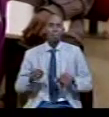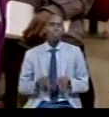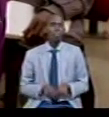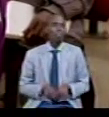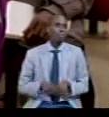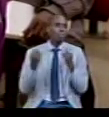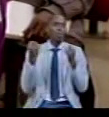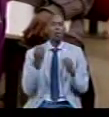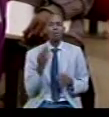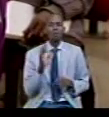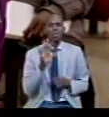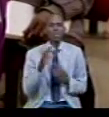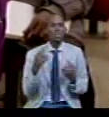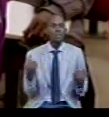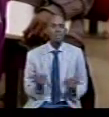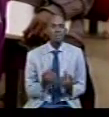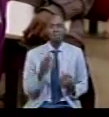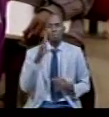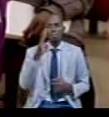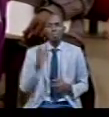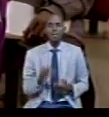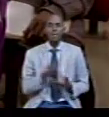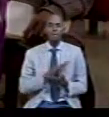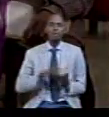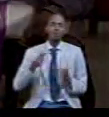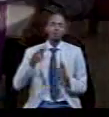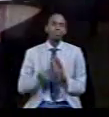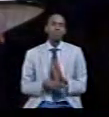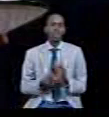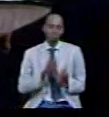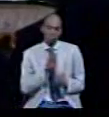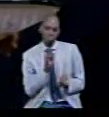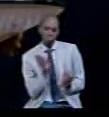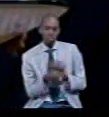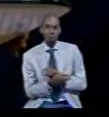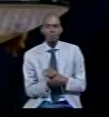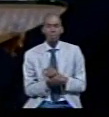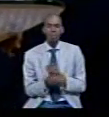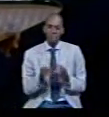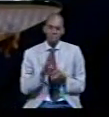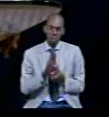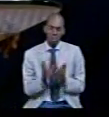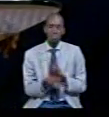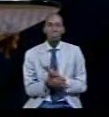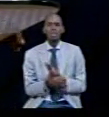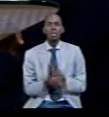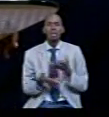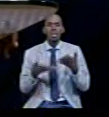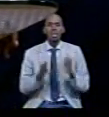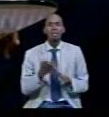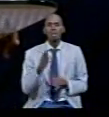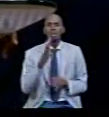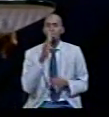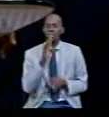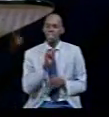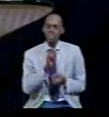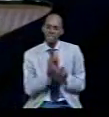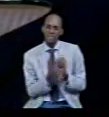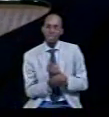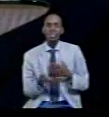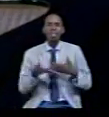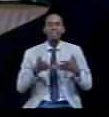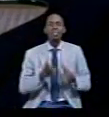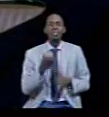thy sins by righteousness. Turn, repent. Let there be a change. Let there be